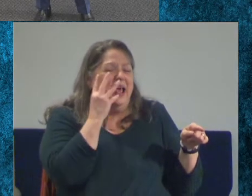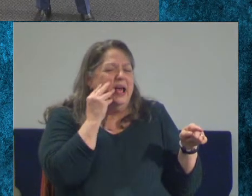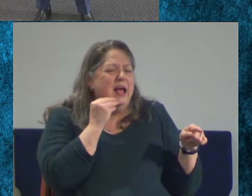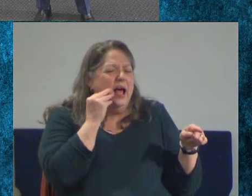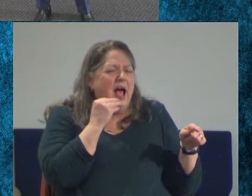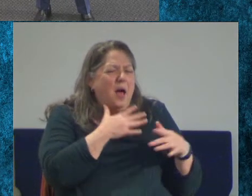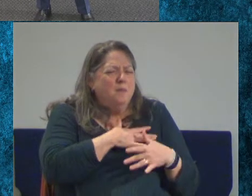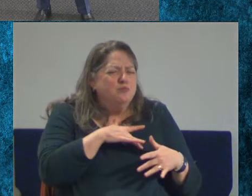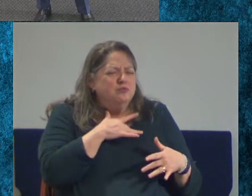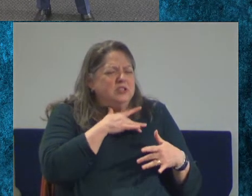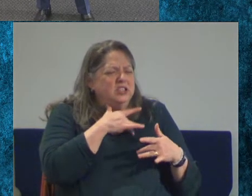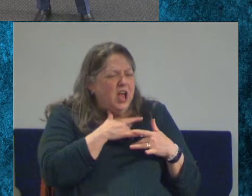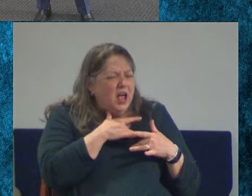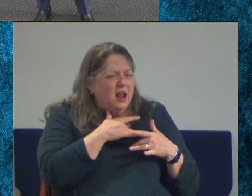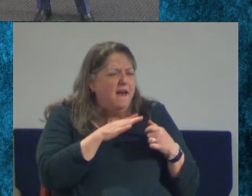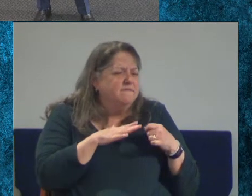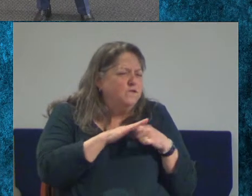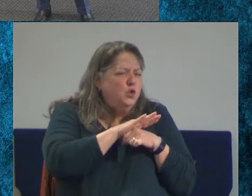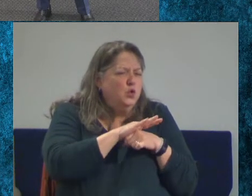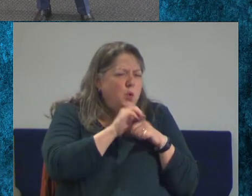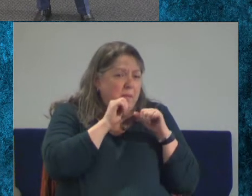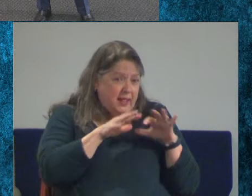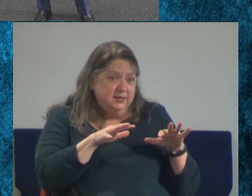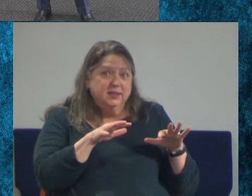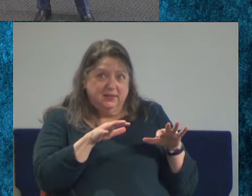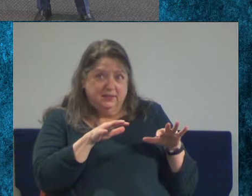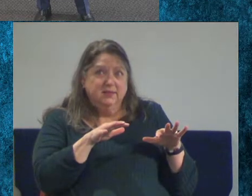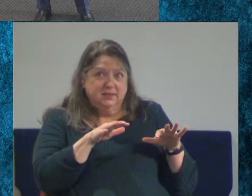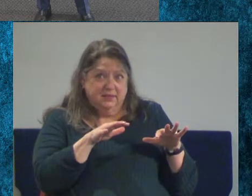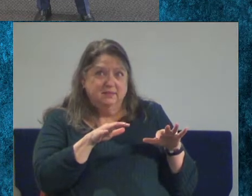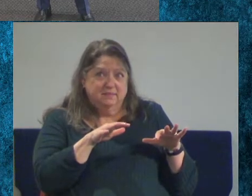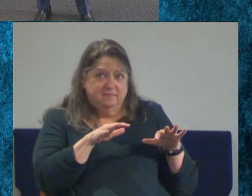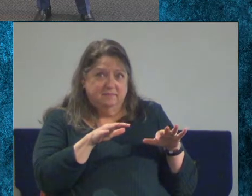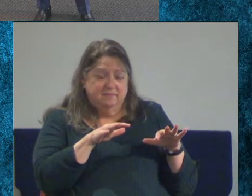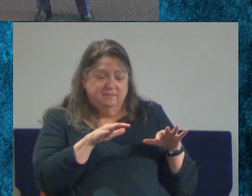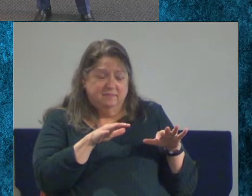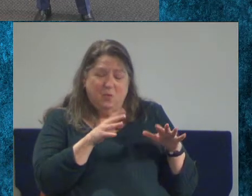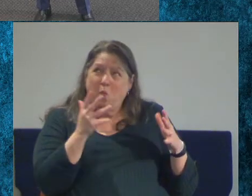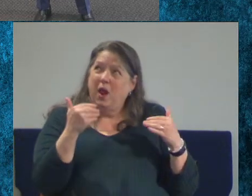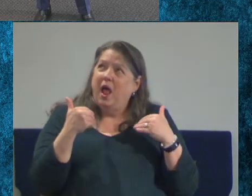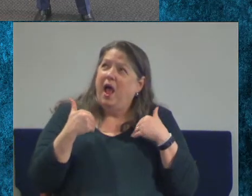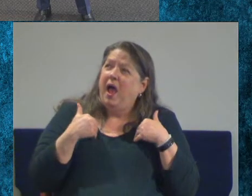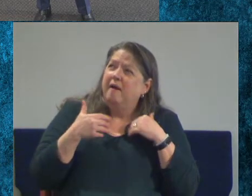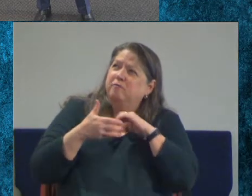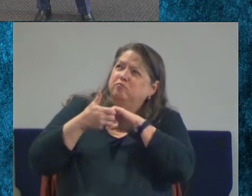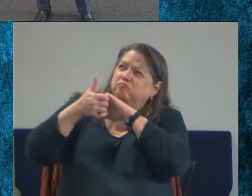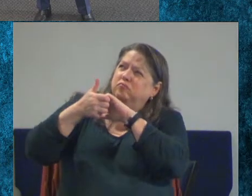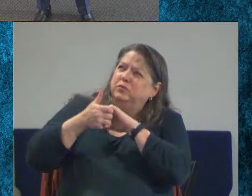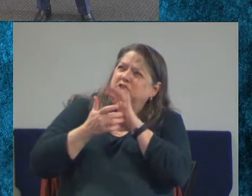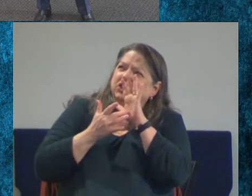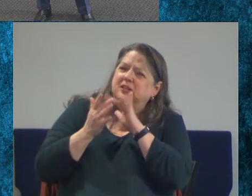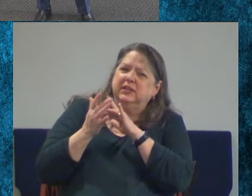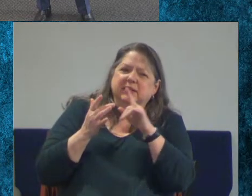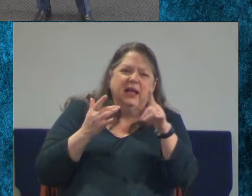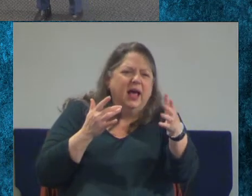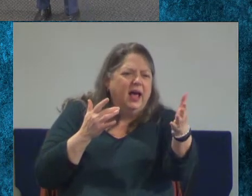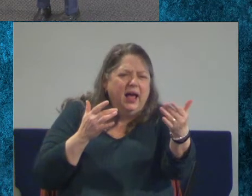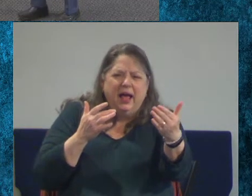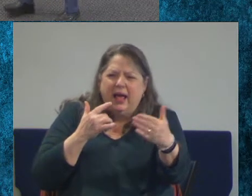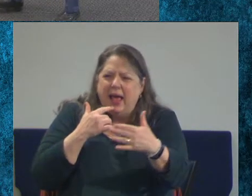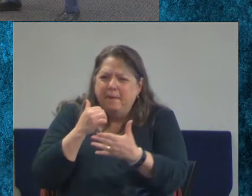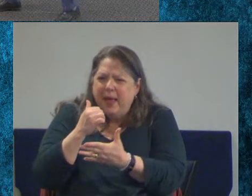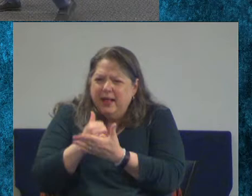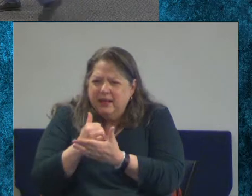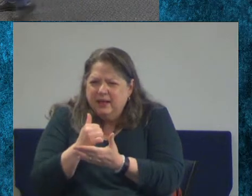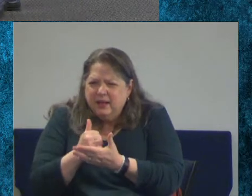to appreciate the full blessings of what he has in Jesus Christ. Amen? See, I